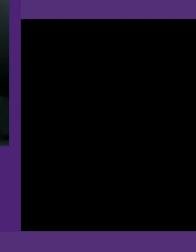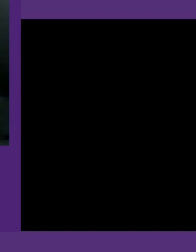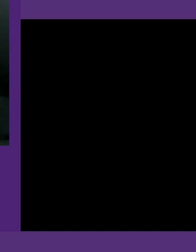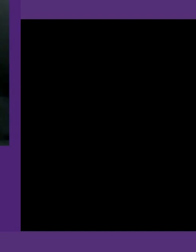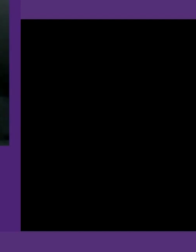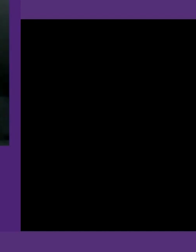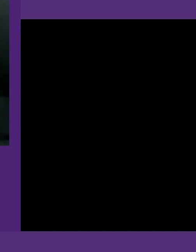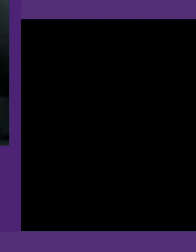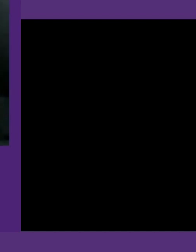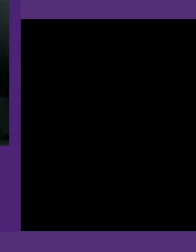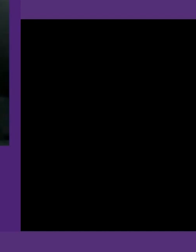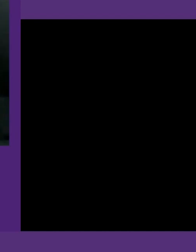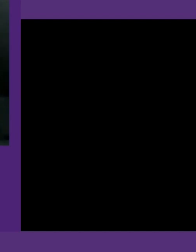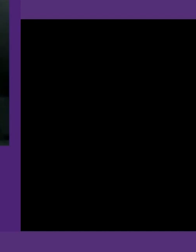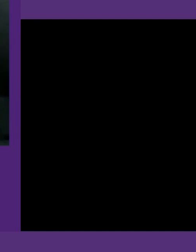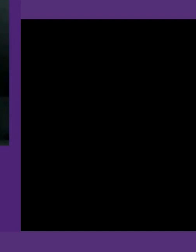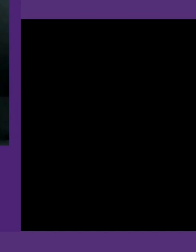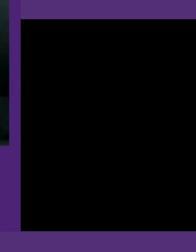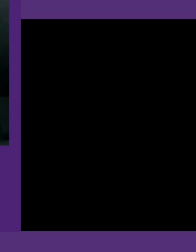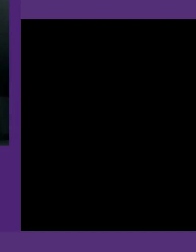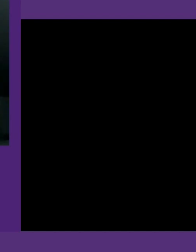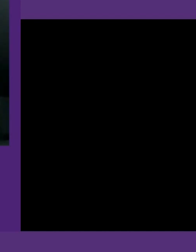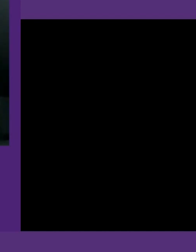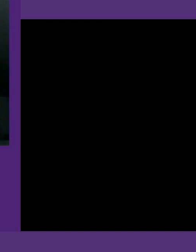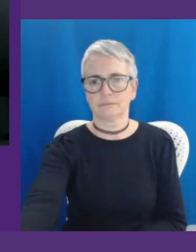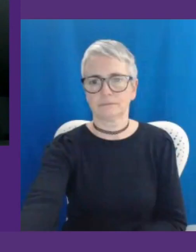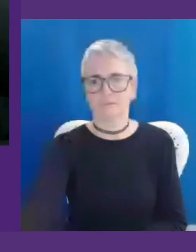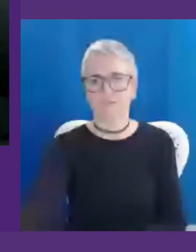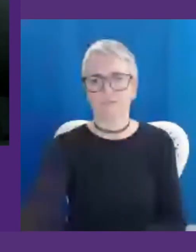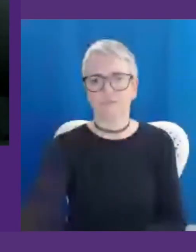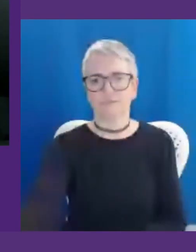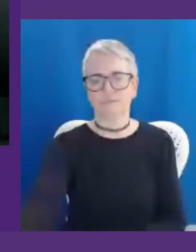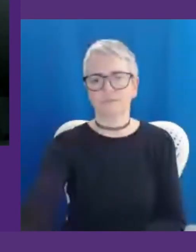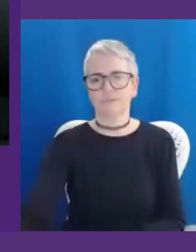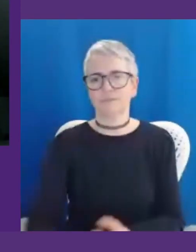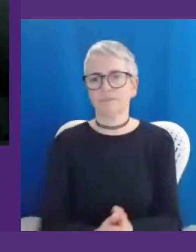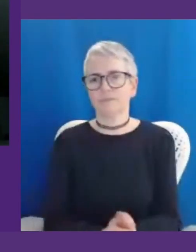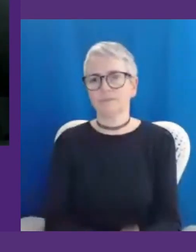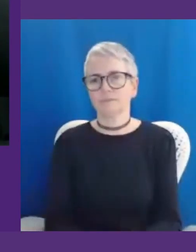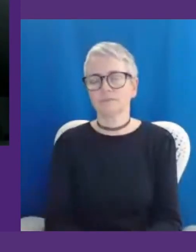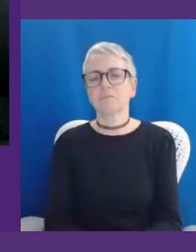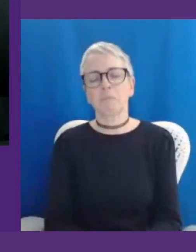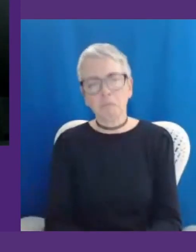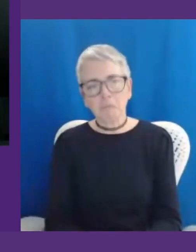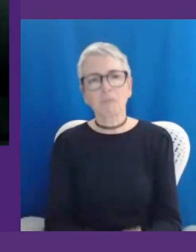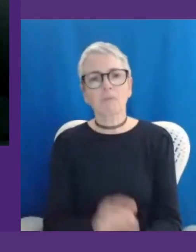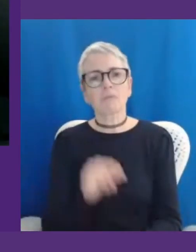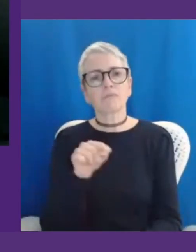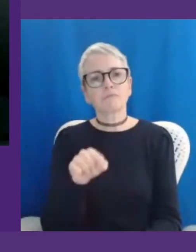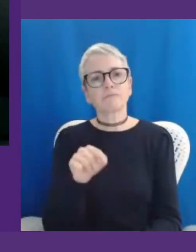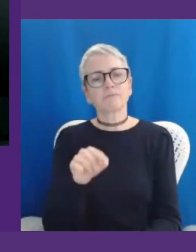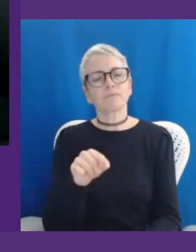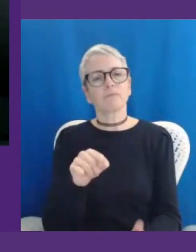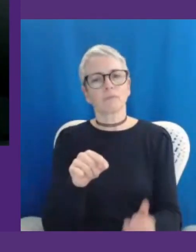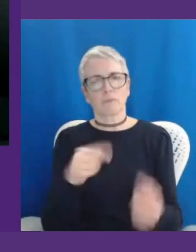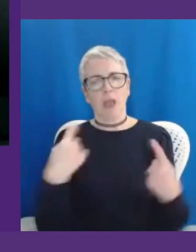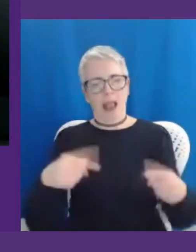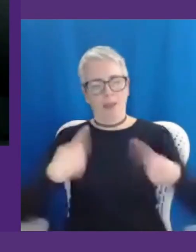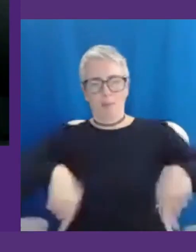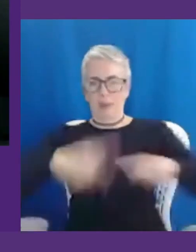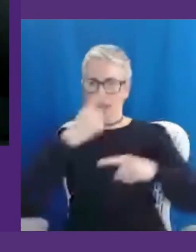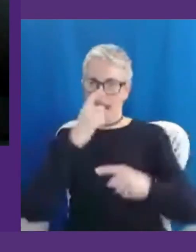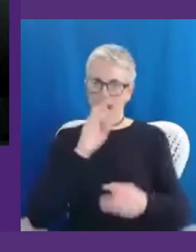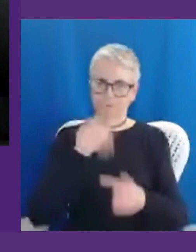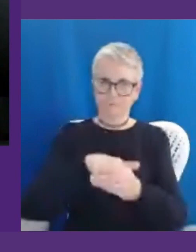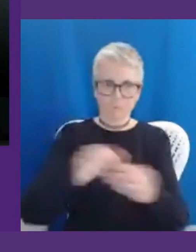be connecting with? Oh, great question. The code not only allows us to get into more engaging and creative conversations around disability,